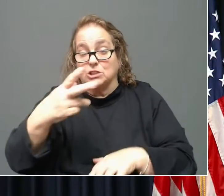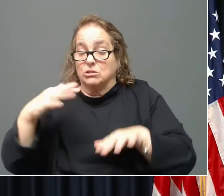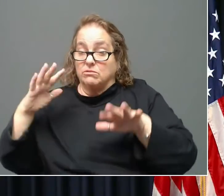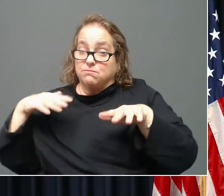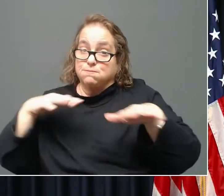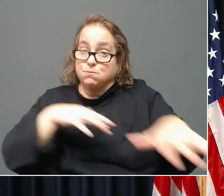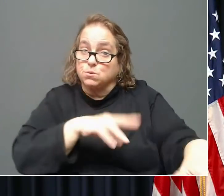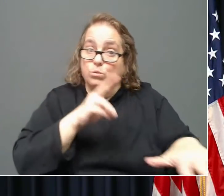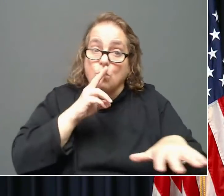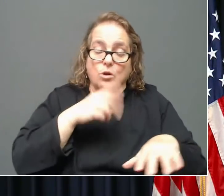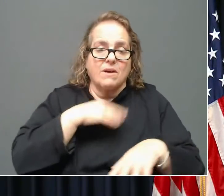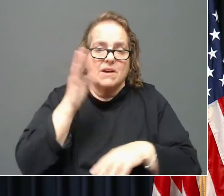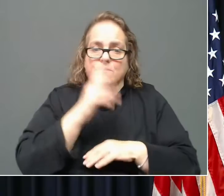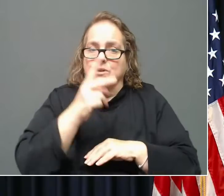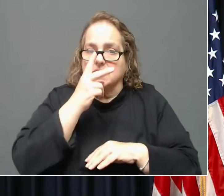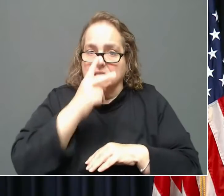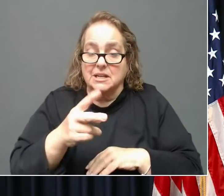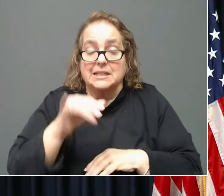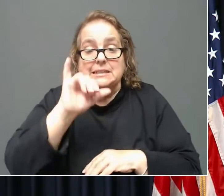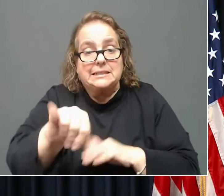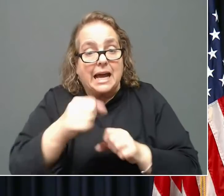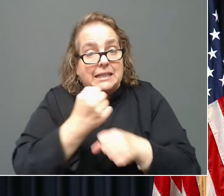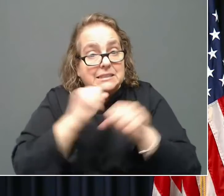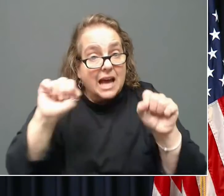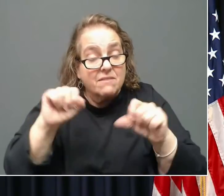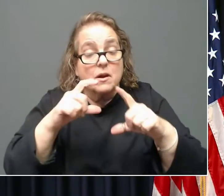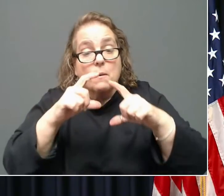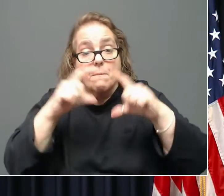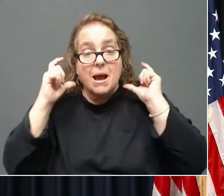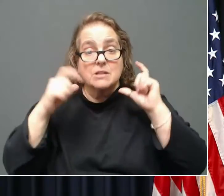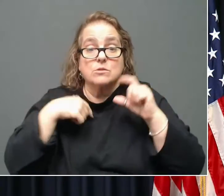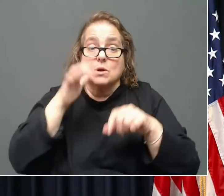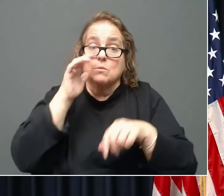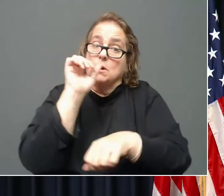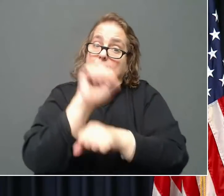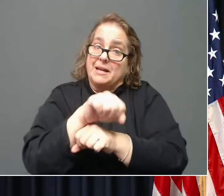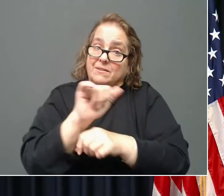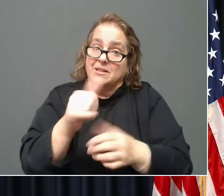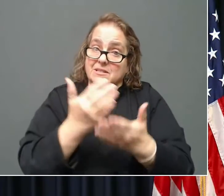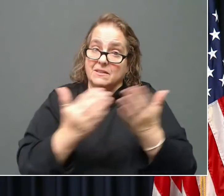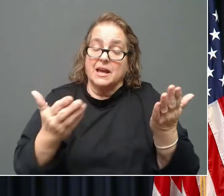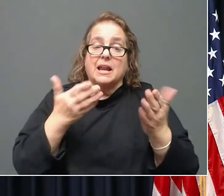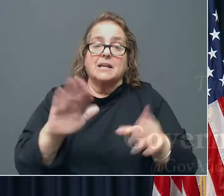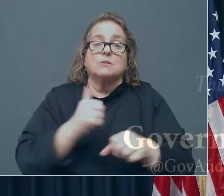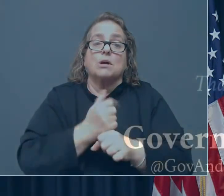keep masking up. We're going to defeat this thing. Let's make sure we do it right.